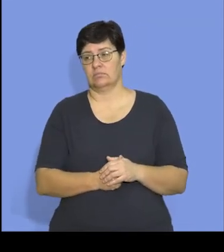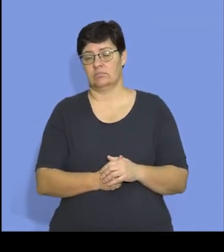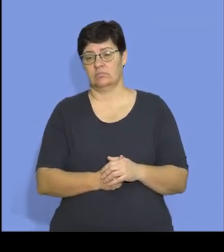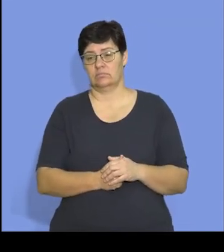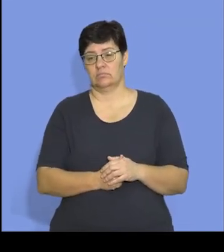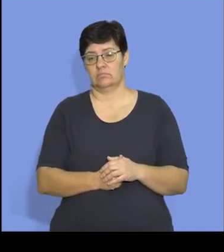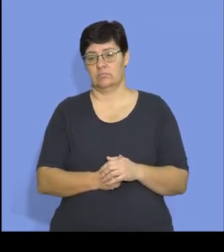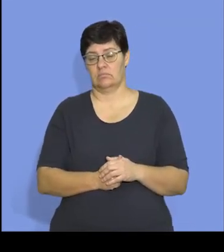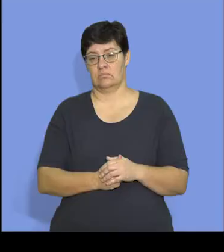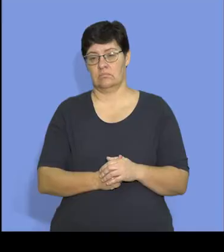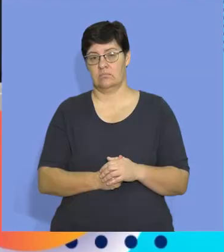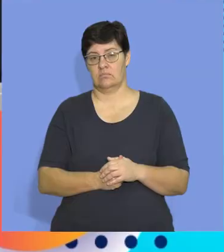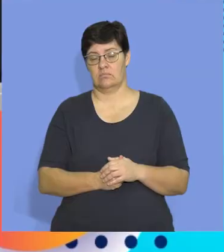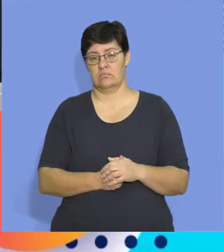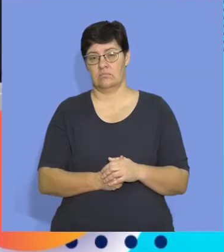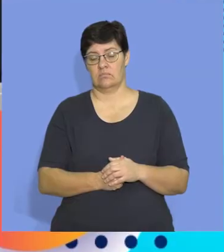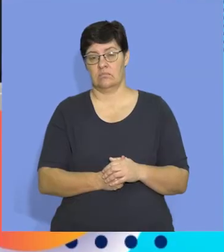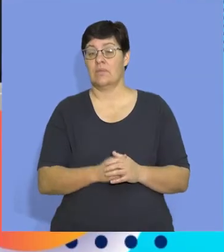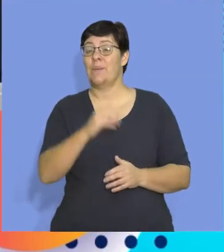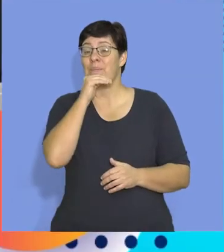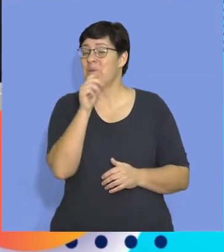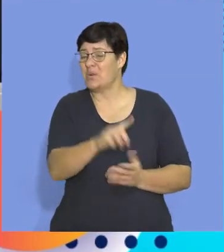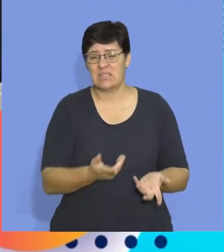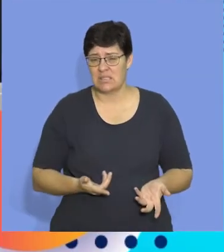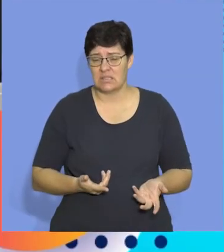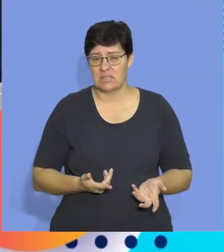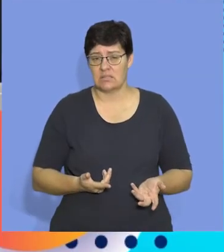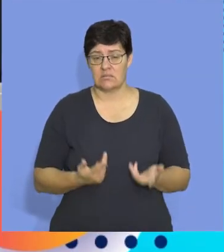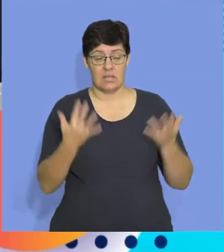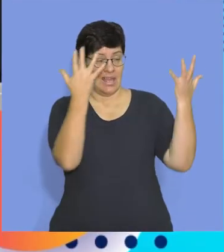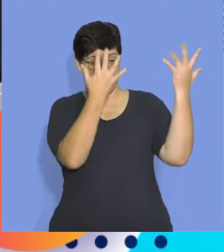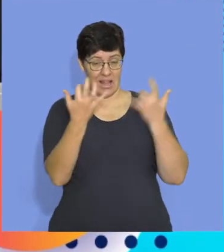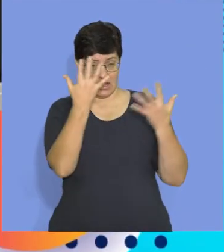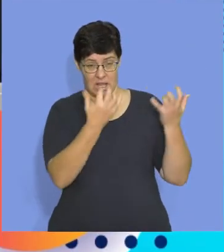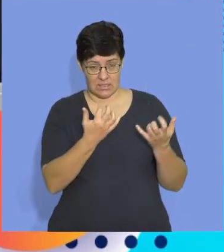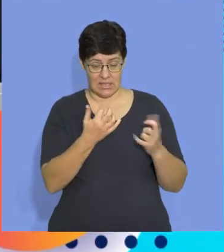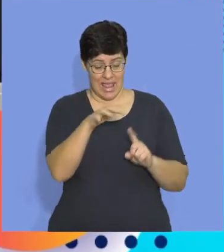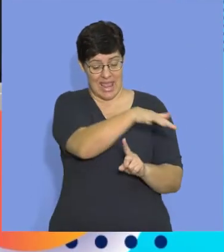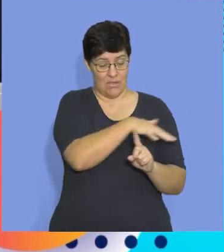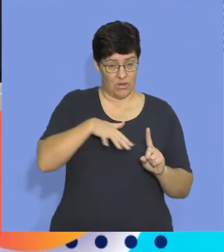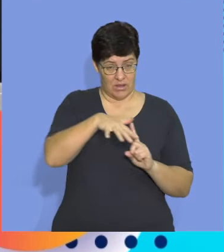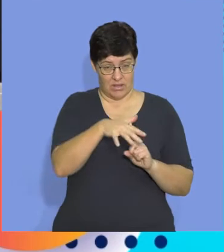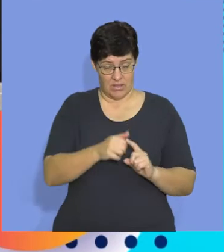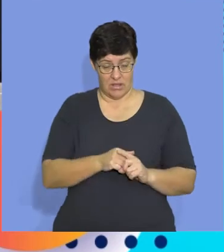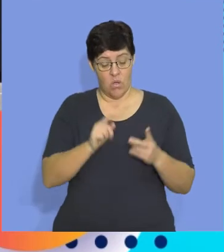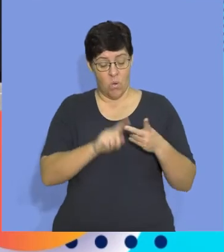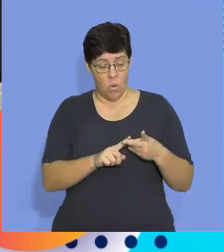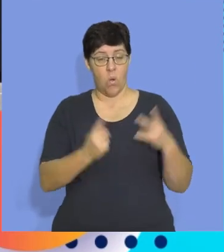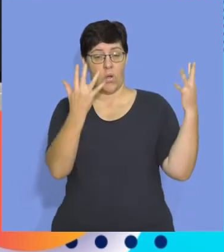graph. Use the graph means calculating area or